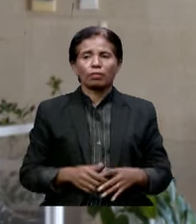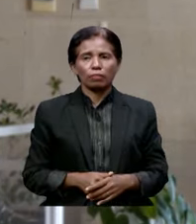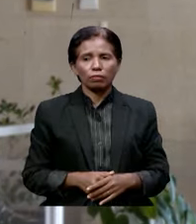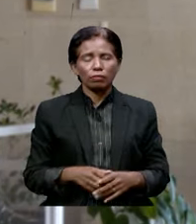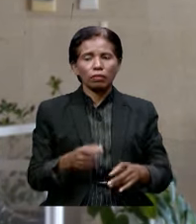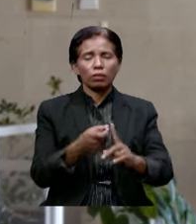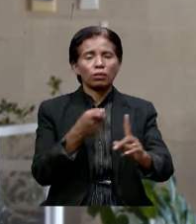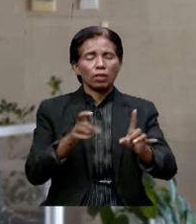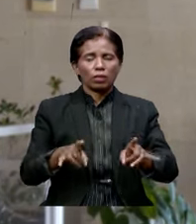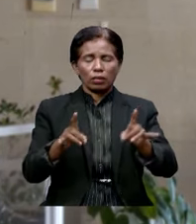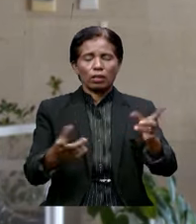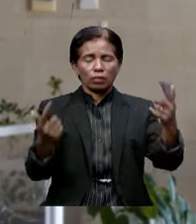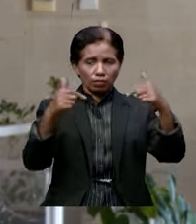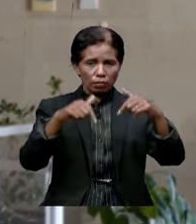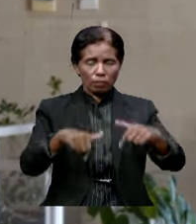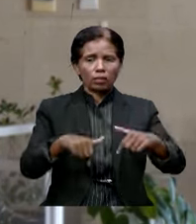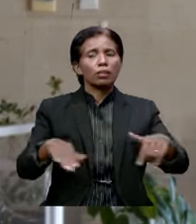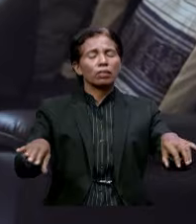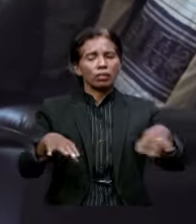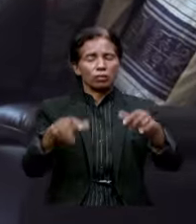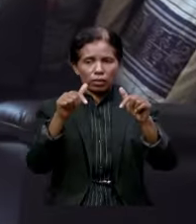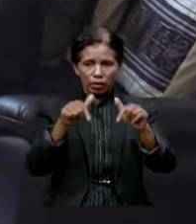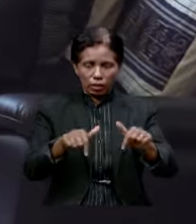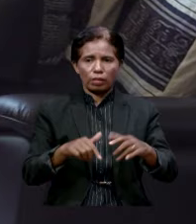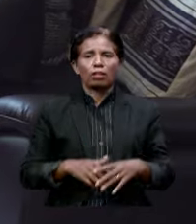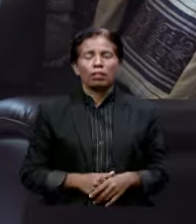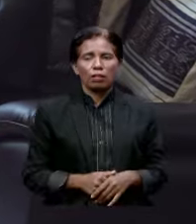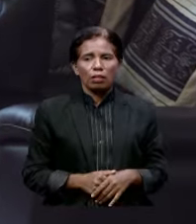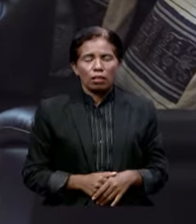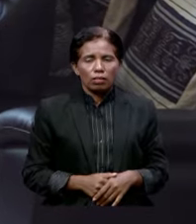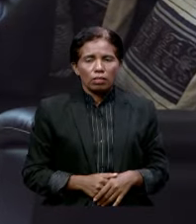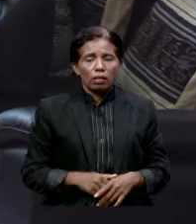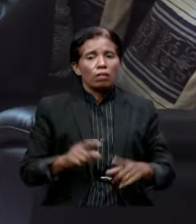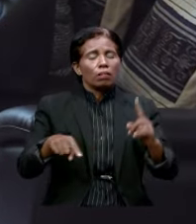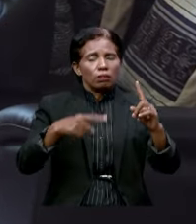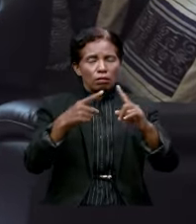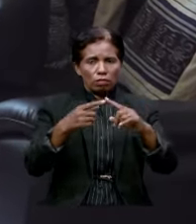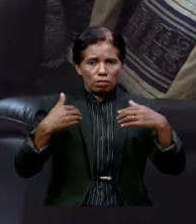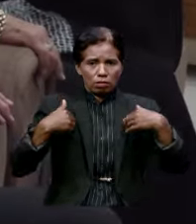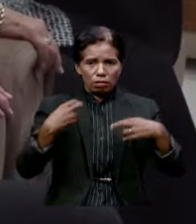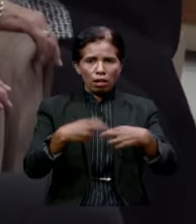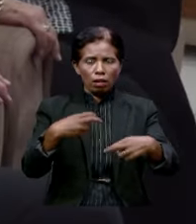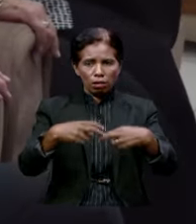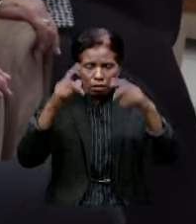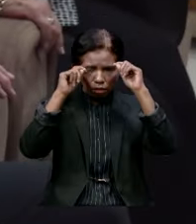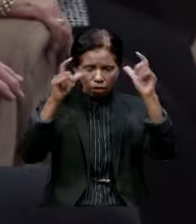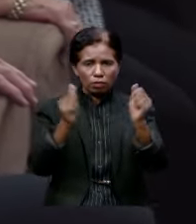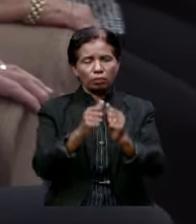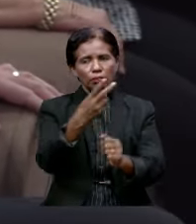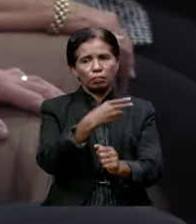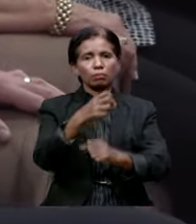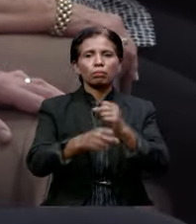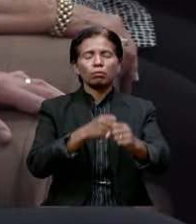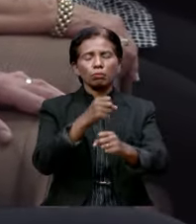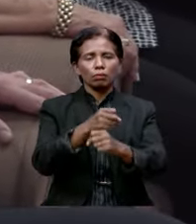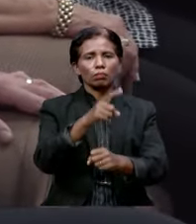to their work here. Antes de ir acontecer crise entre Timor-Leste e Indonésia, tinham reunido